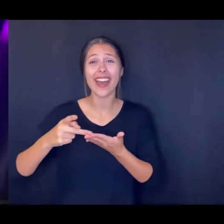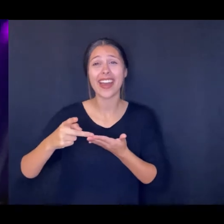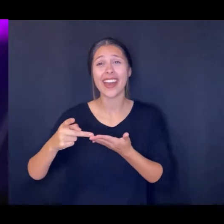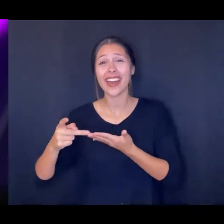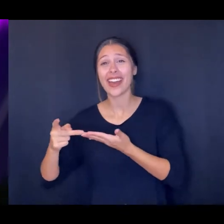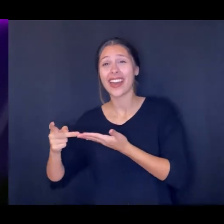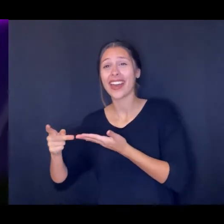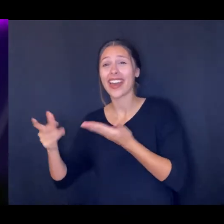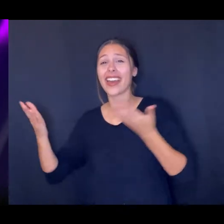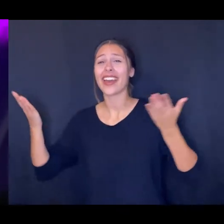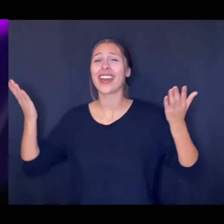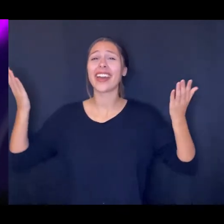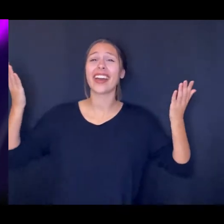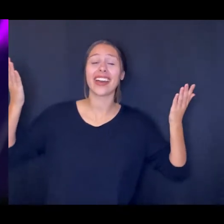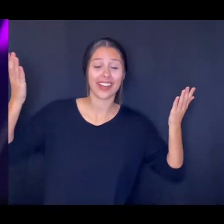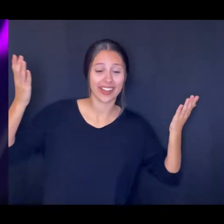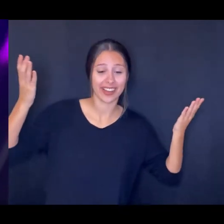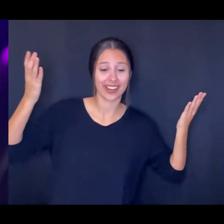fail. He won't